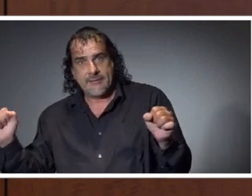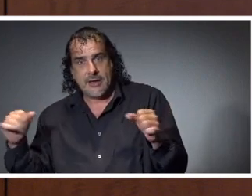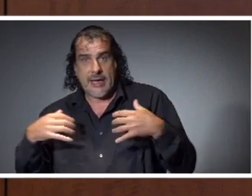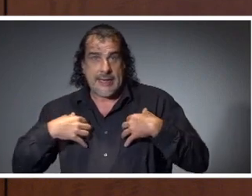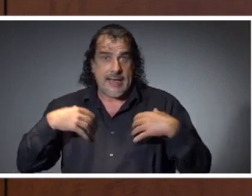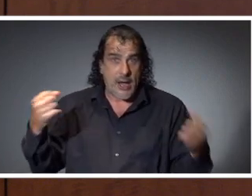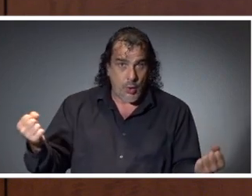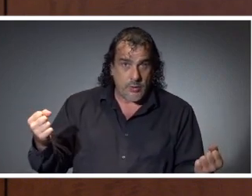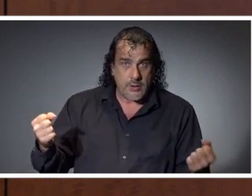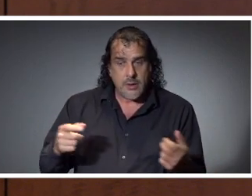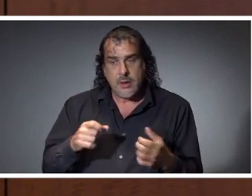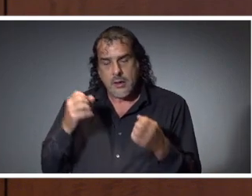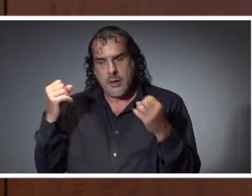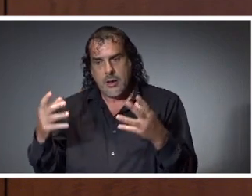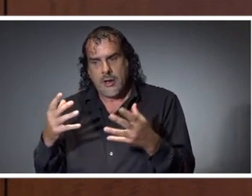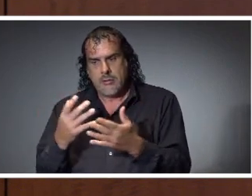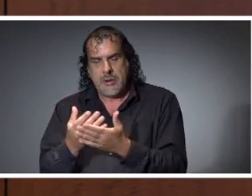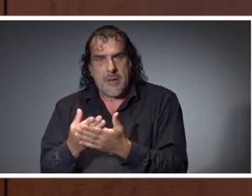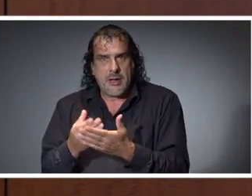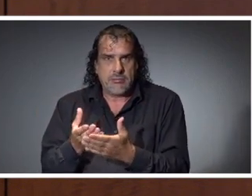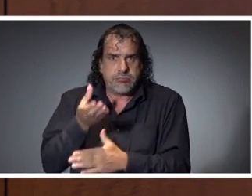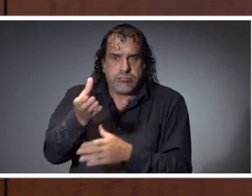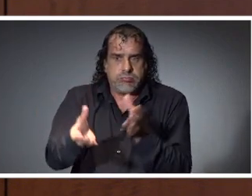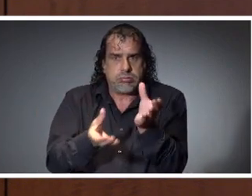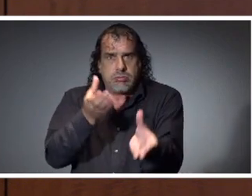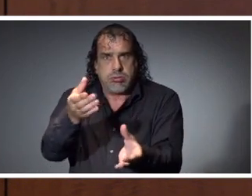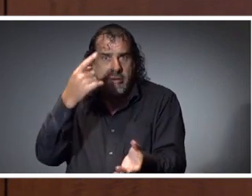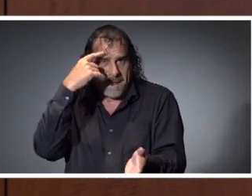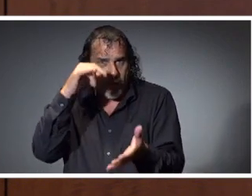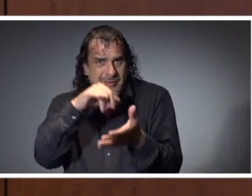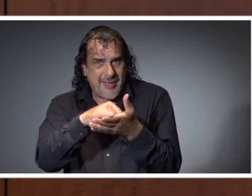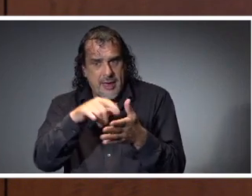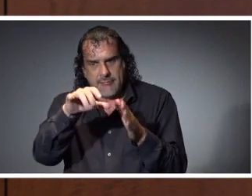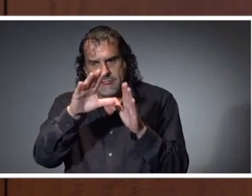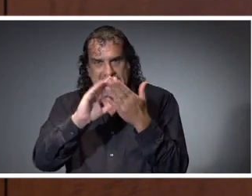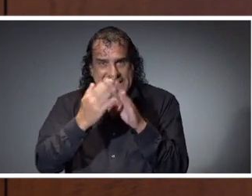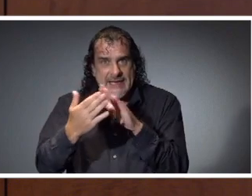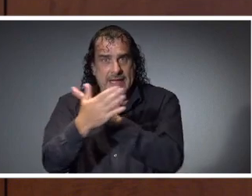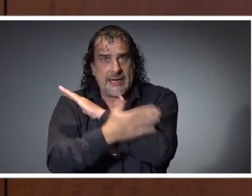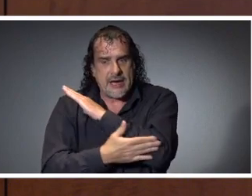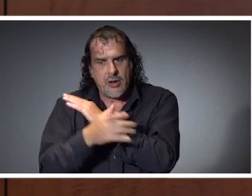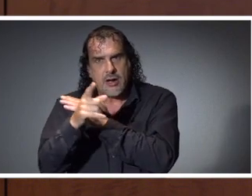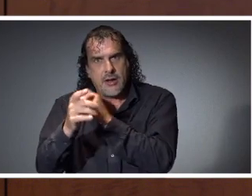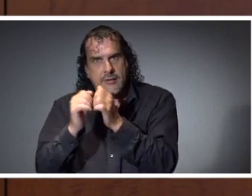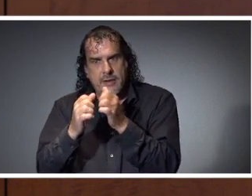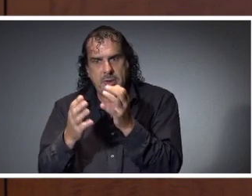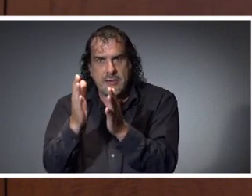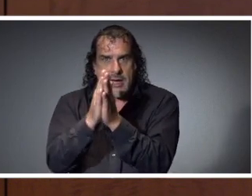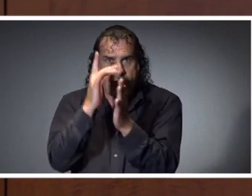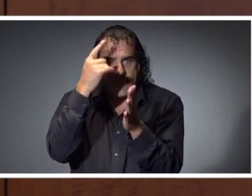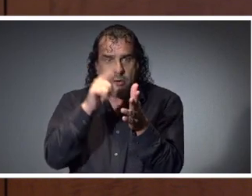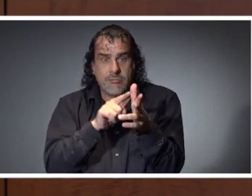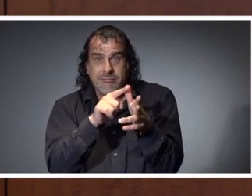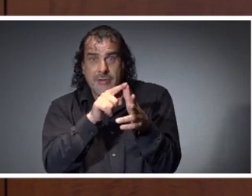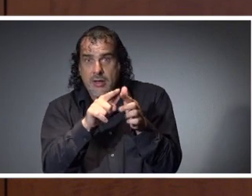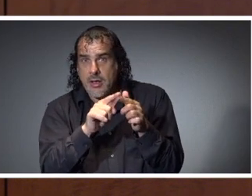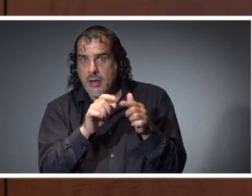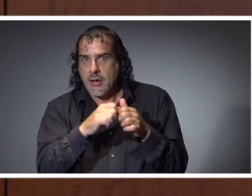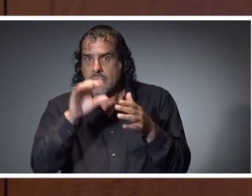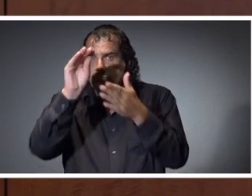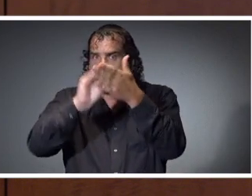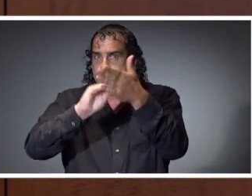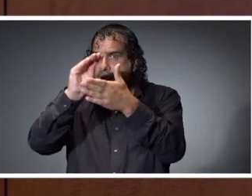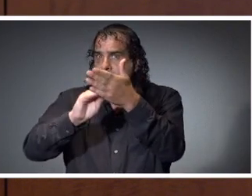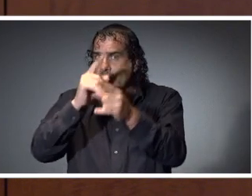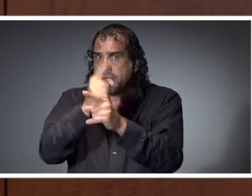a big one if counties and municipalities take advantage of that and do that right and quantify that information accurately. That's going to be a big ticket item for counties